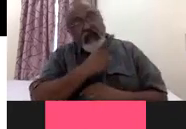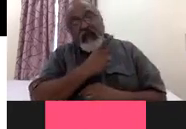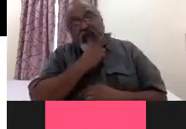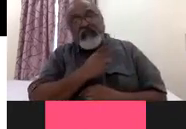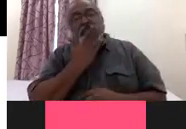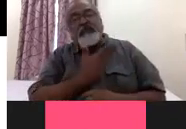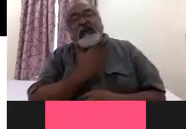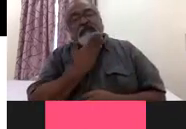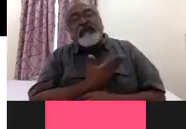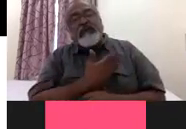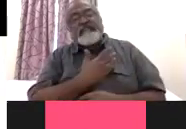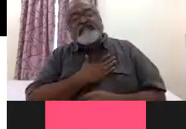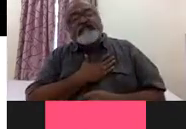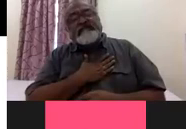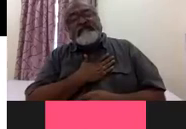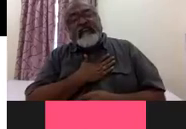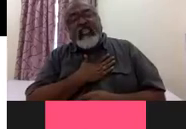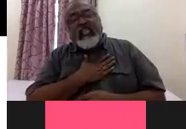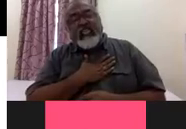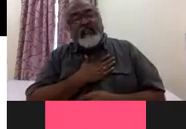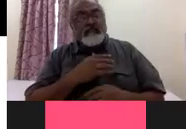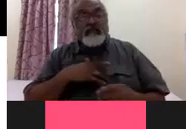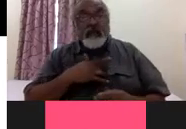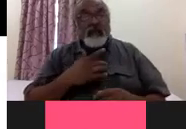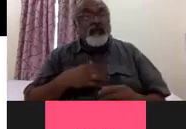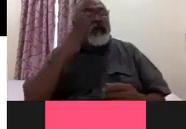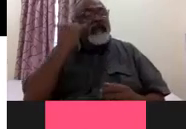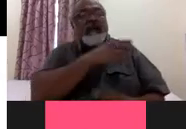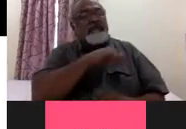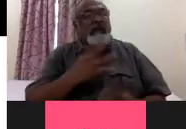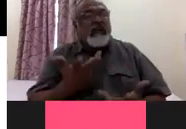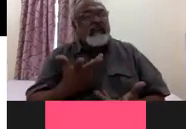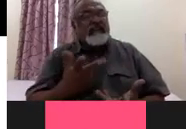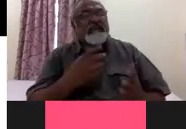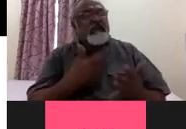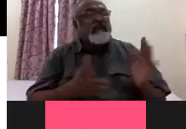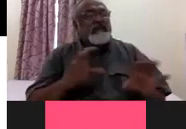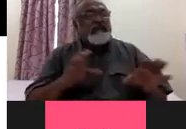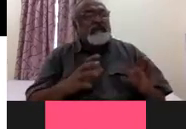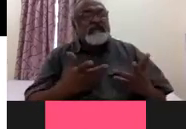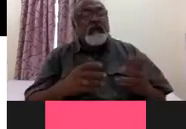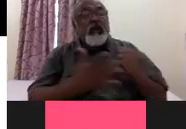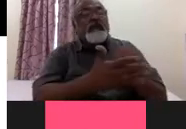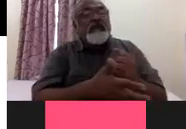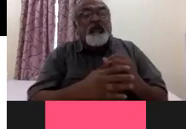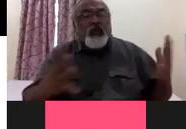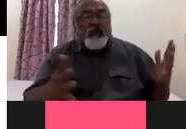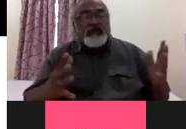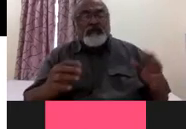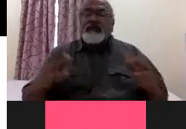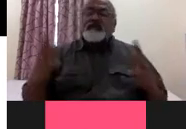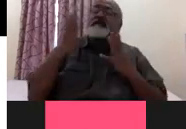pity, again, you know, the person and why you are here, or become too overly helpful towards that individual,